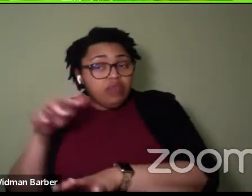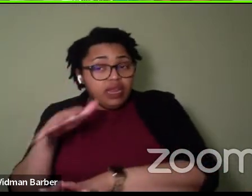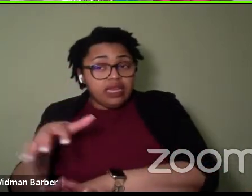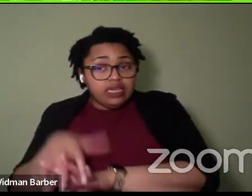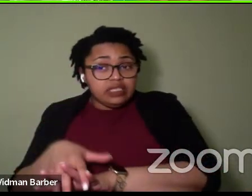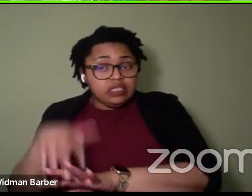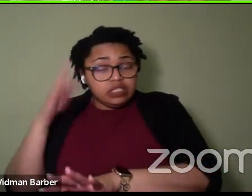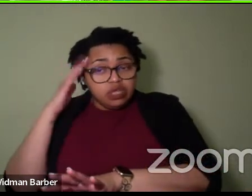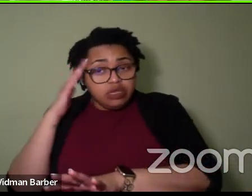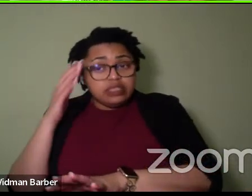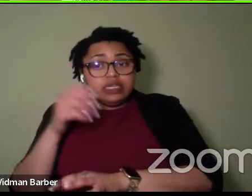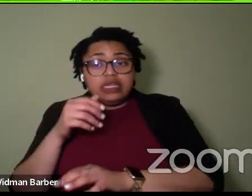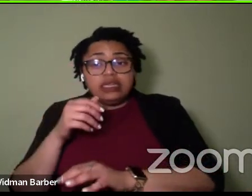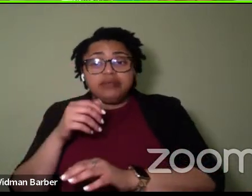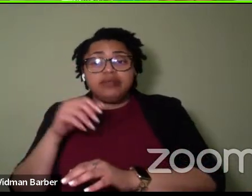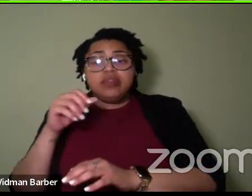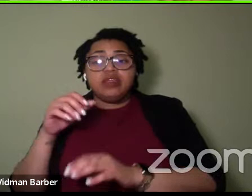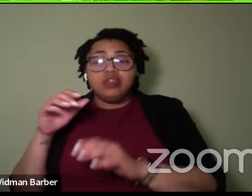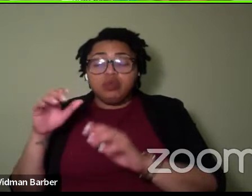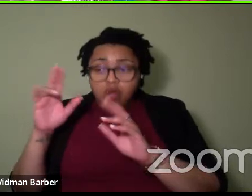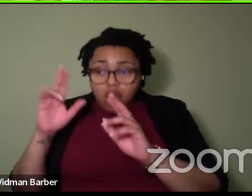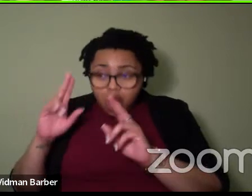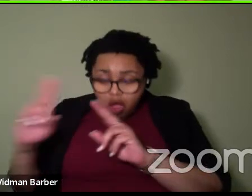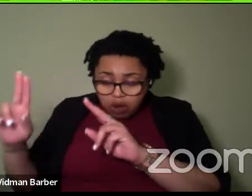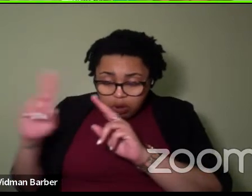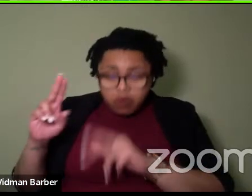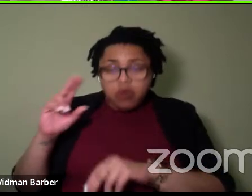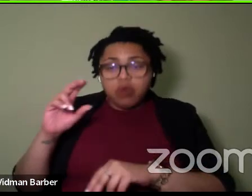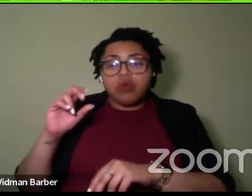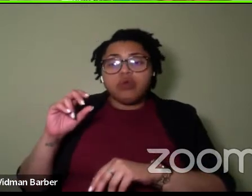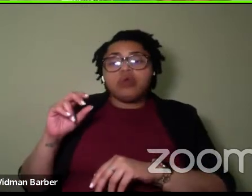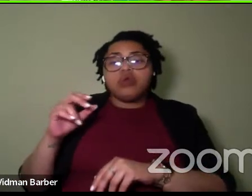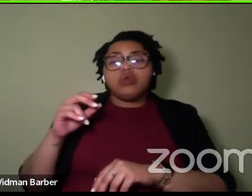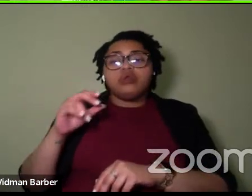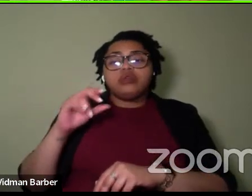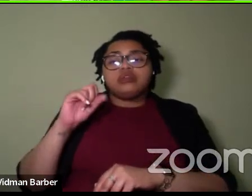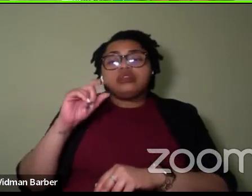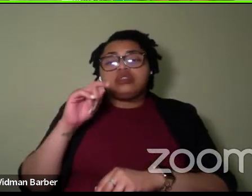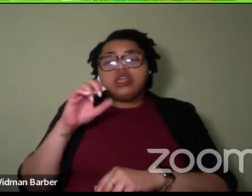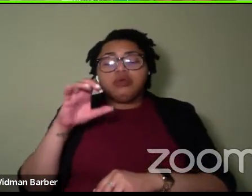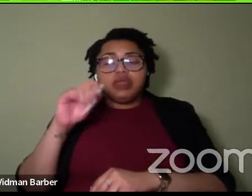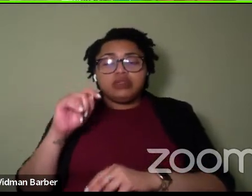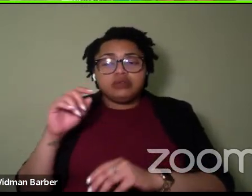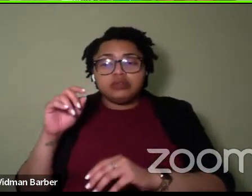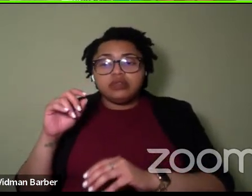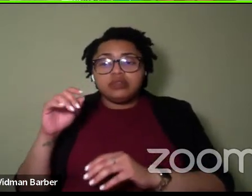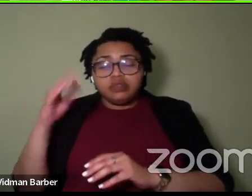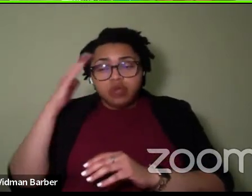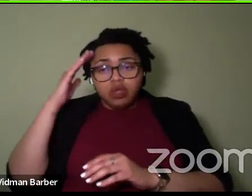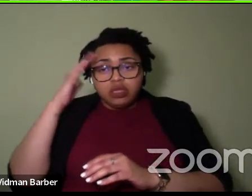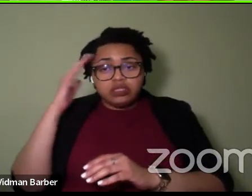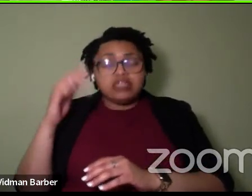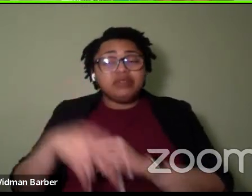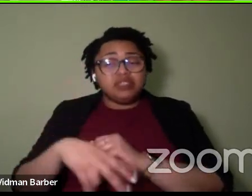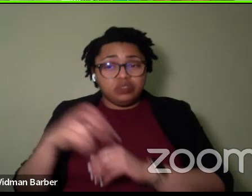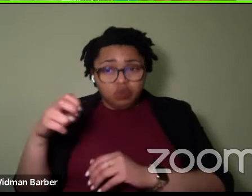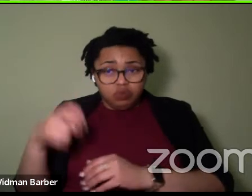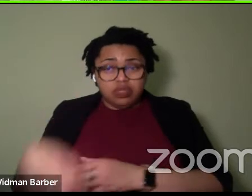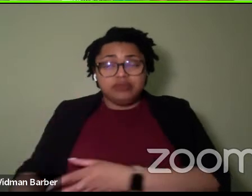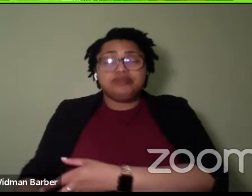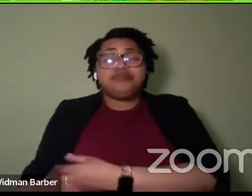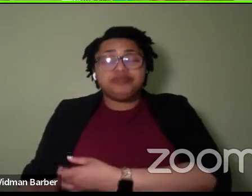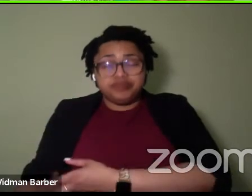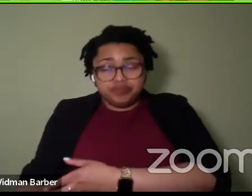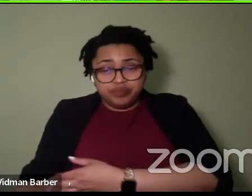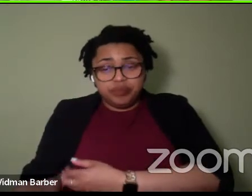by non-indigenous scholars. A prime example of that is the field of permaculture, right? Where it was this white man who